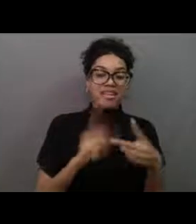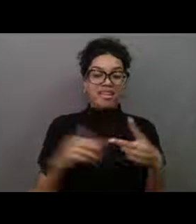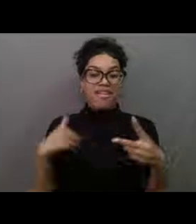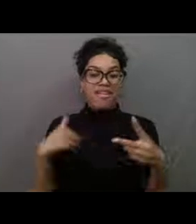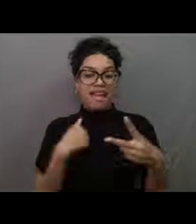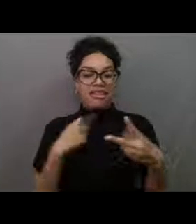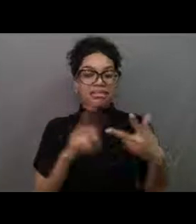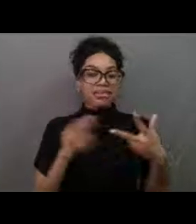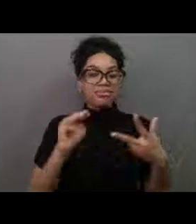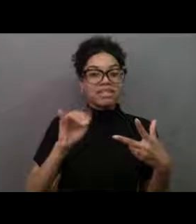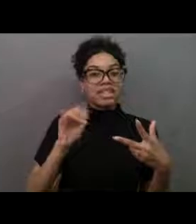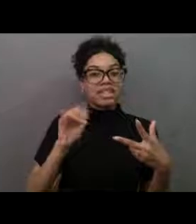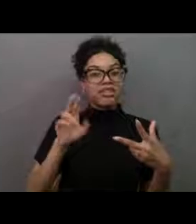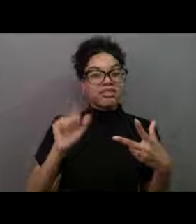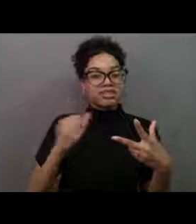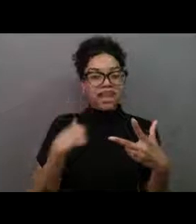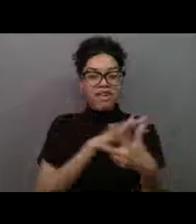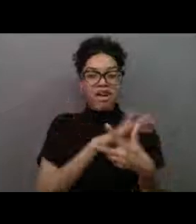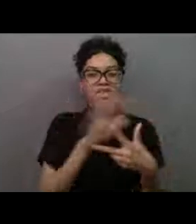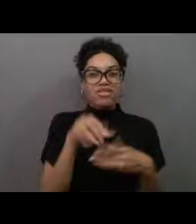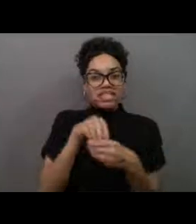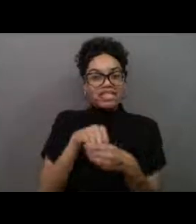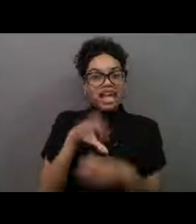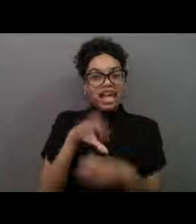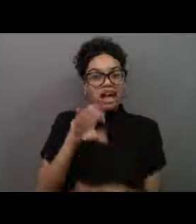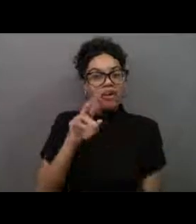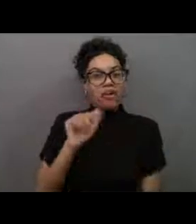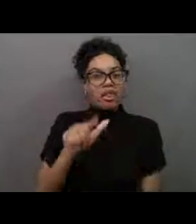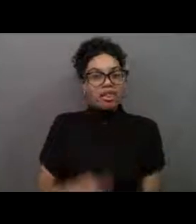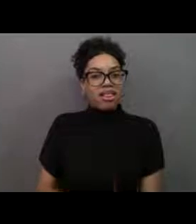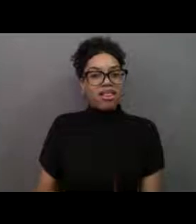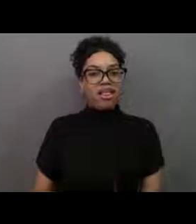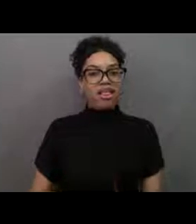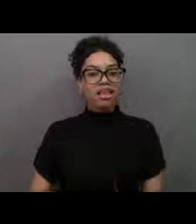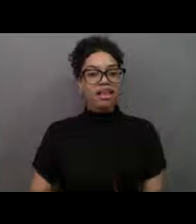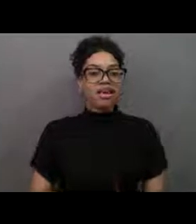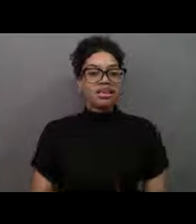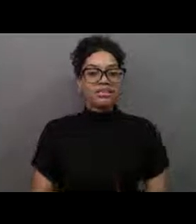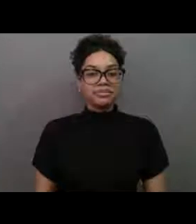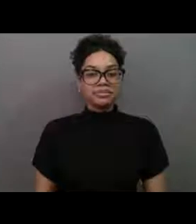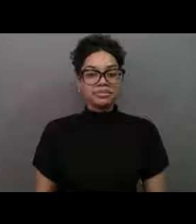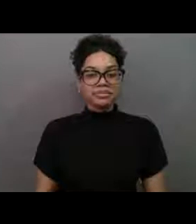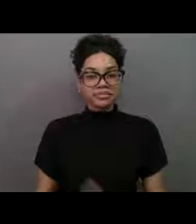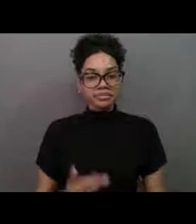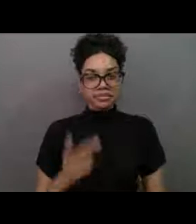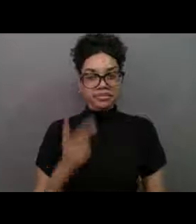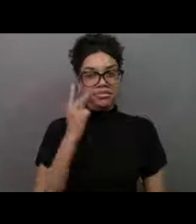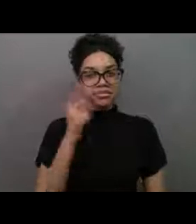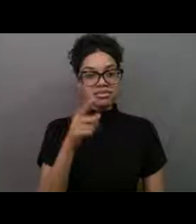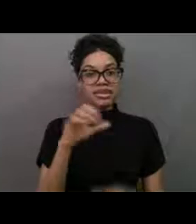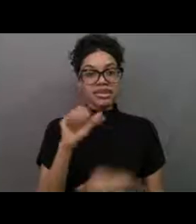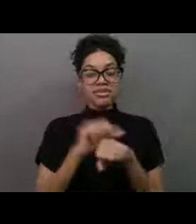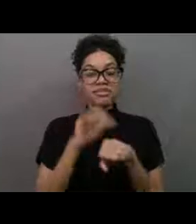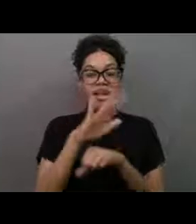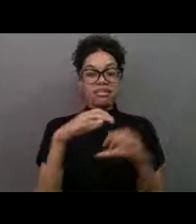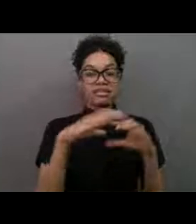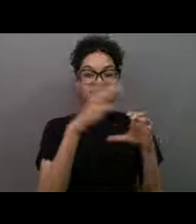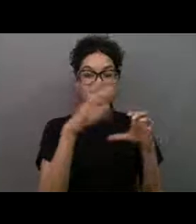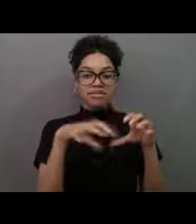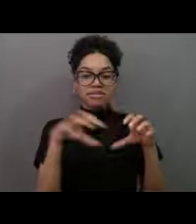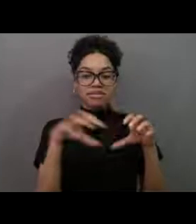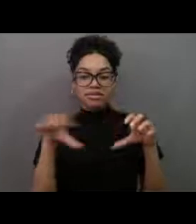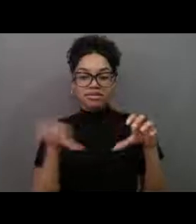in this picture here, the picture at the bottom left is a picture you've already seen. That's a big mountainous star coral. And then this is what it would look like up close at